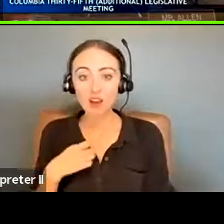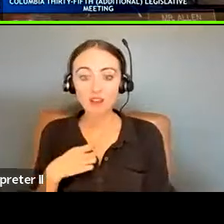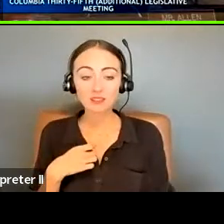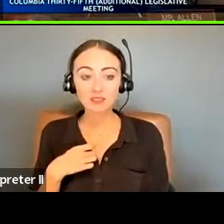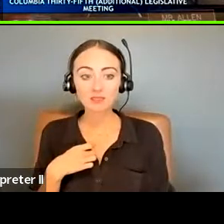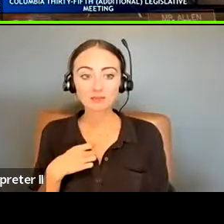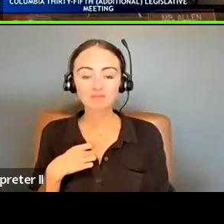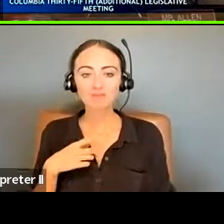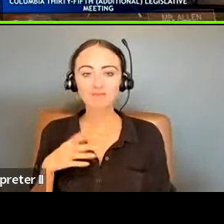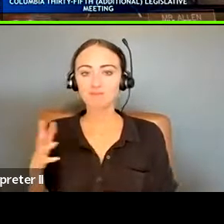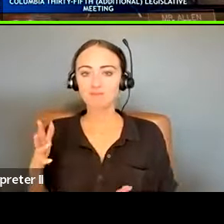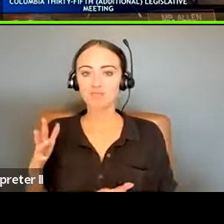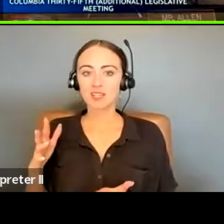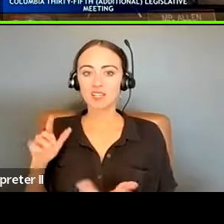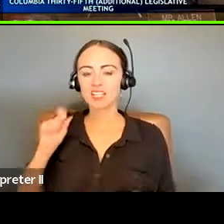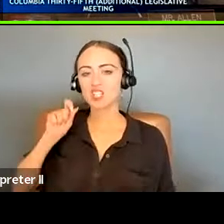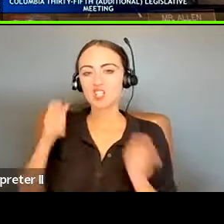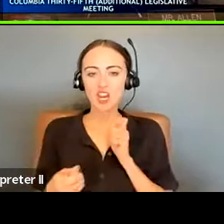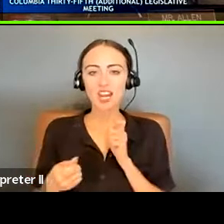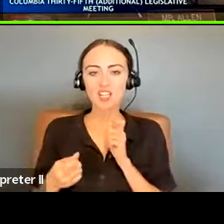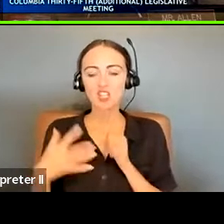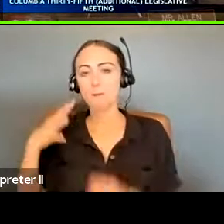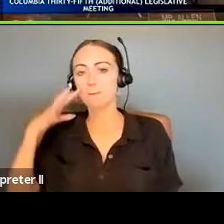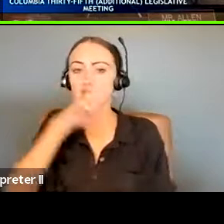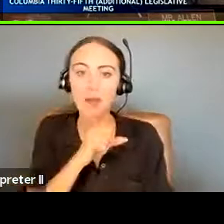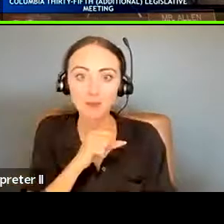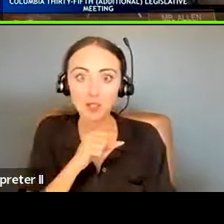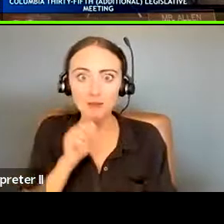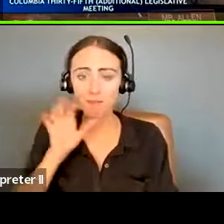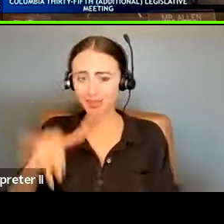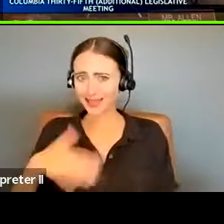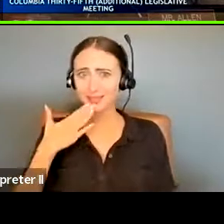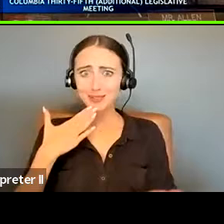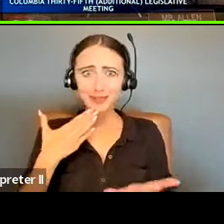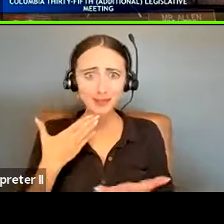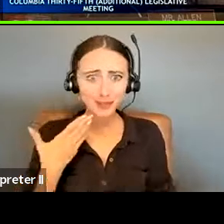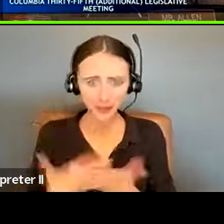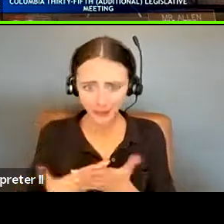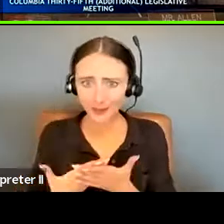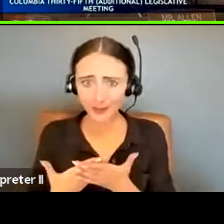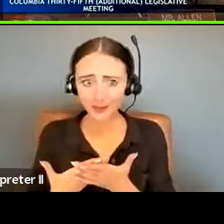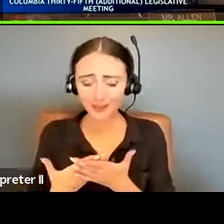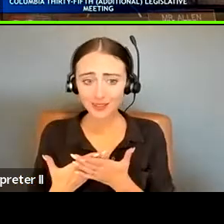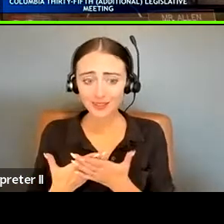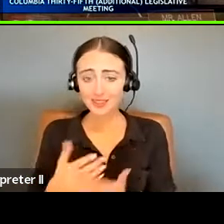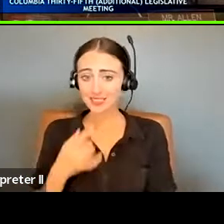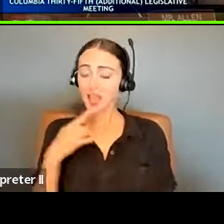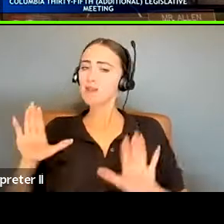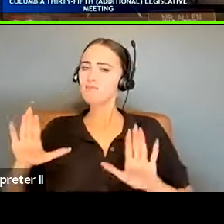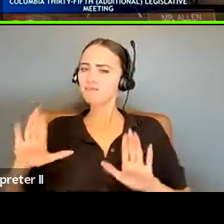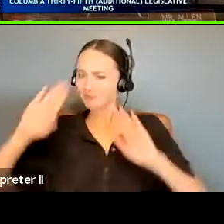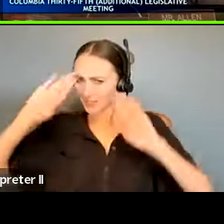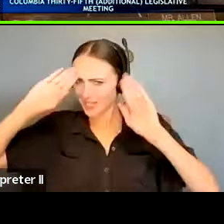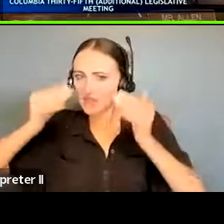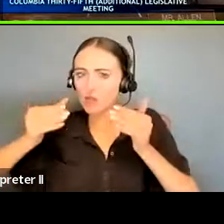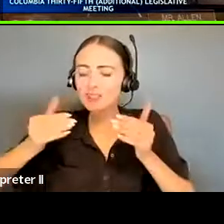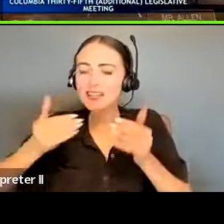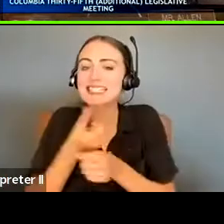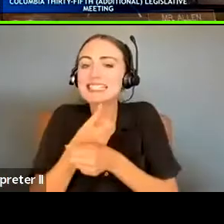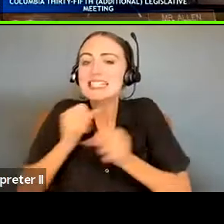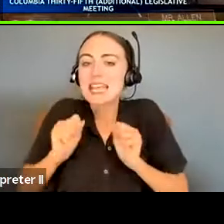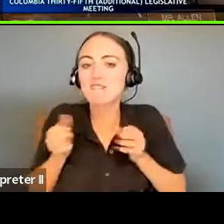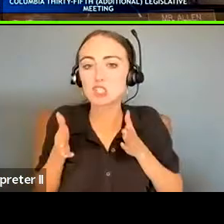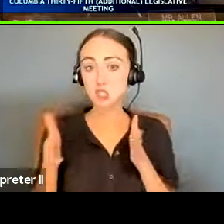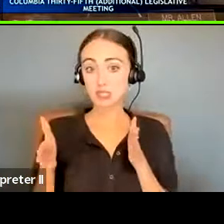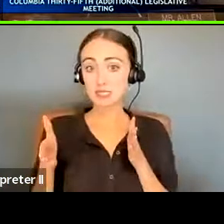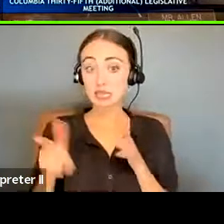it flips the presumption. And that's a good thing. It flips the presumption to say, let's focus on the safer straight.